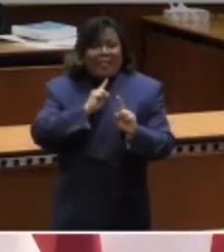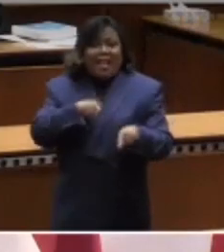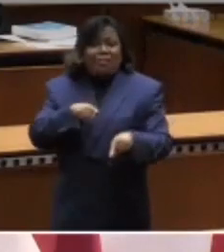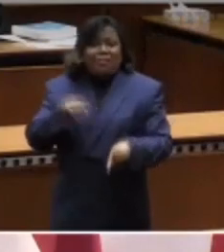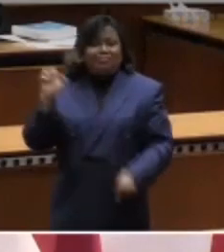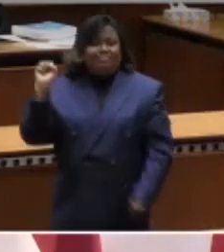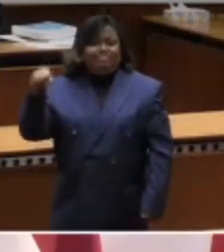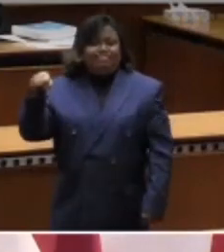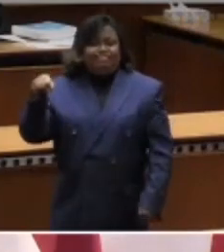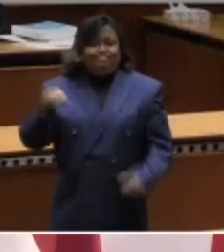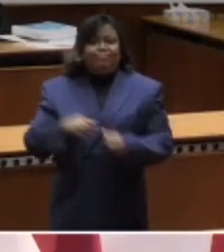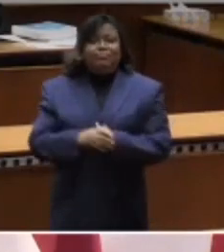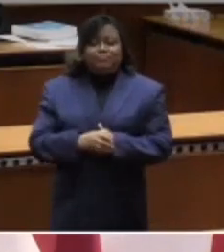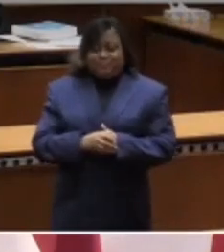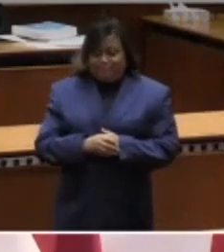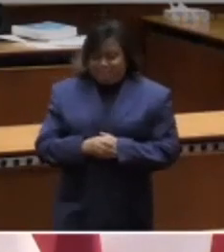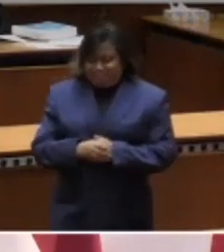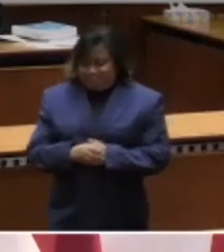answered that call.